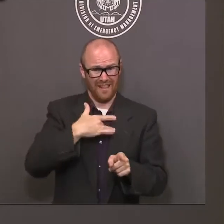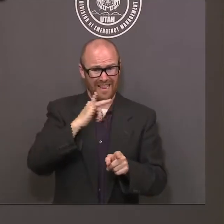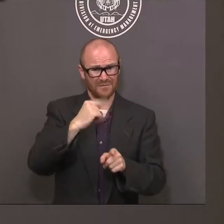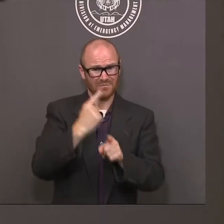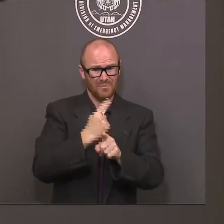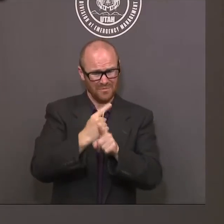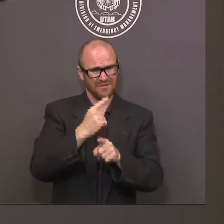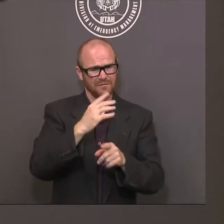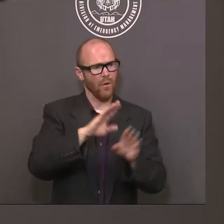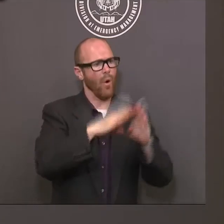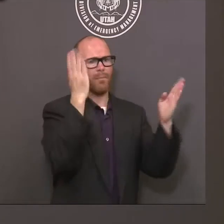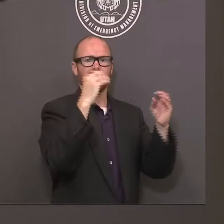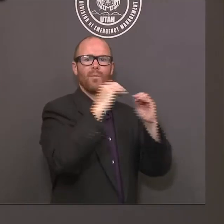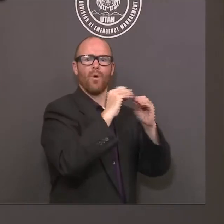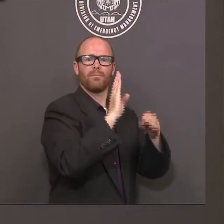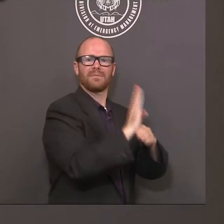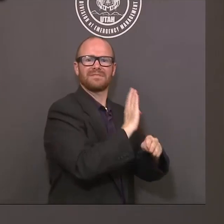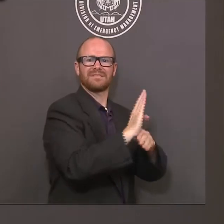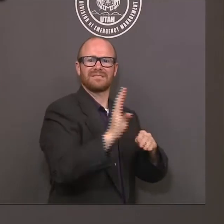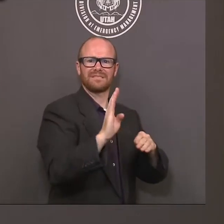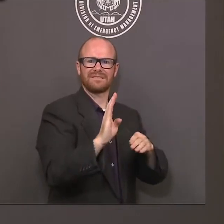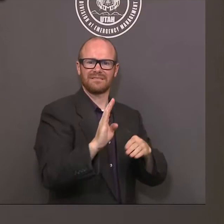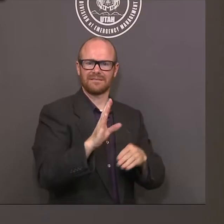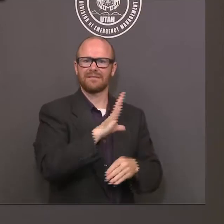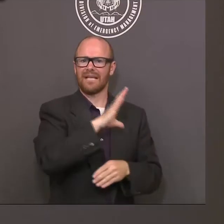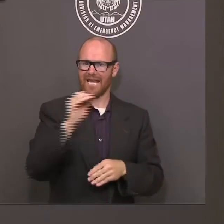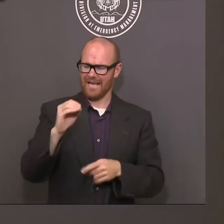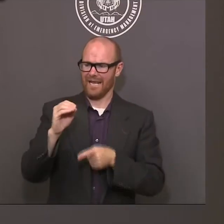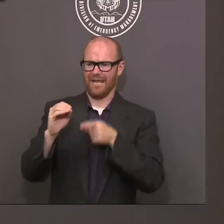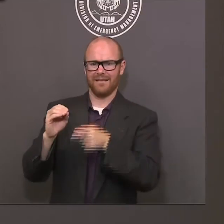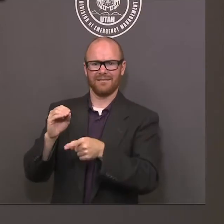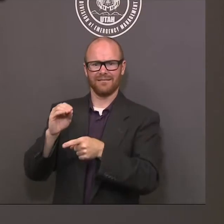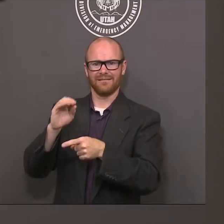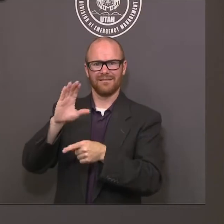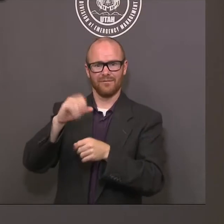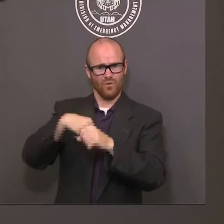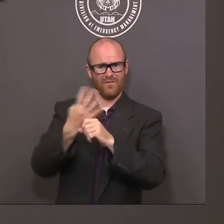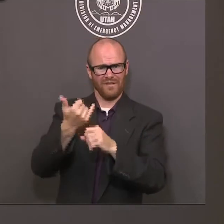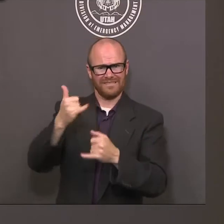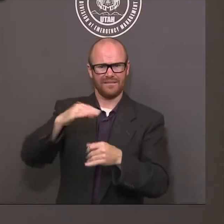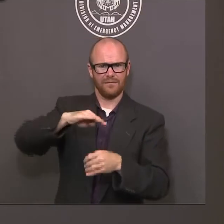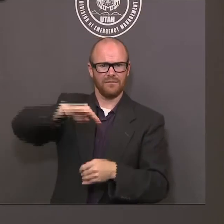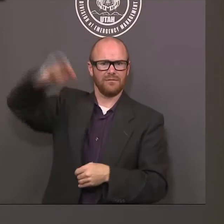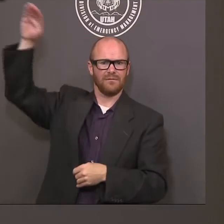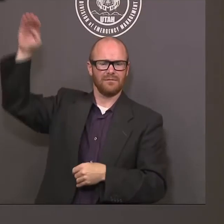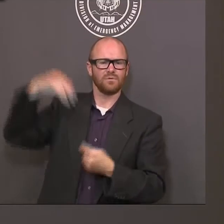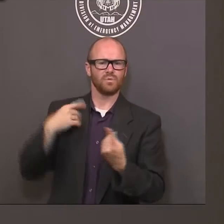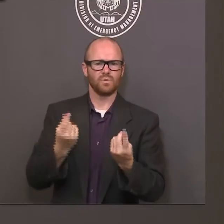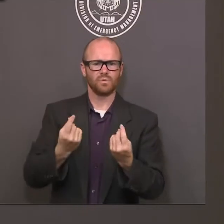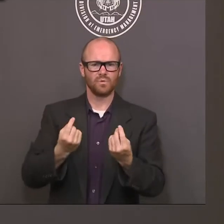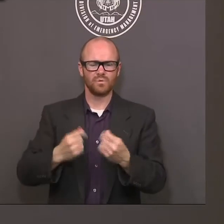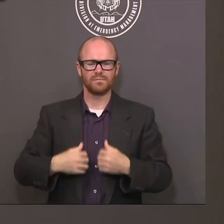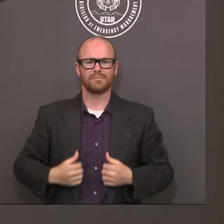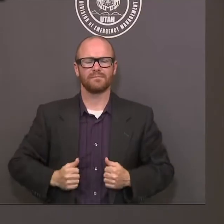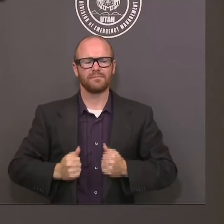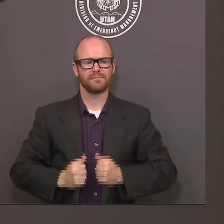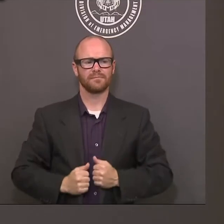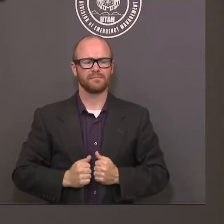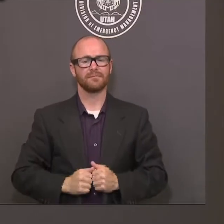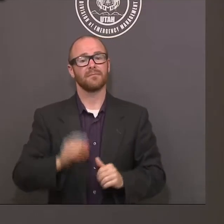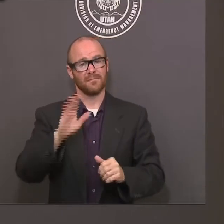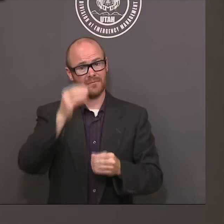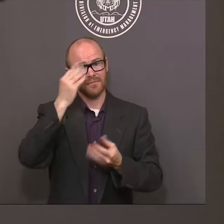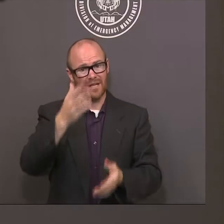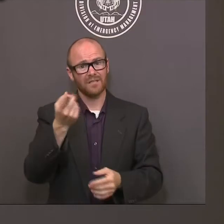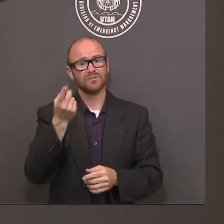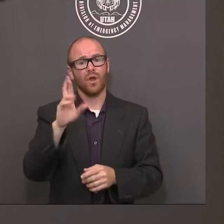keep rising? And even though the speaker said we've flattened the curve, it does not appear we have. Well, I know that Dr. Dunn